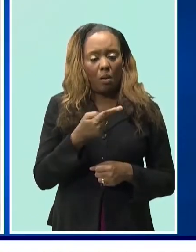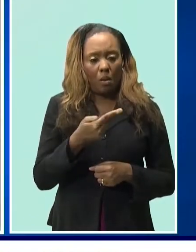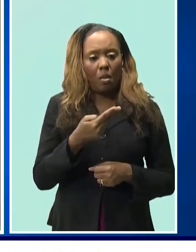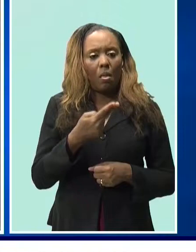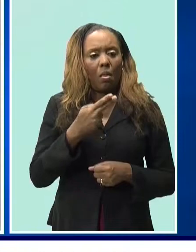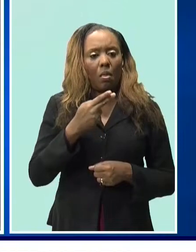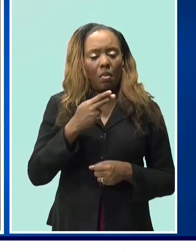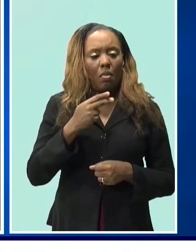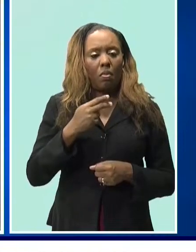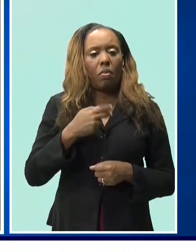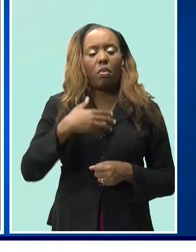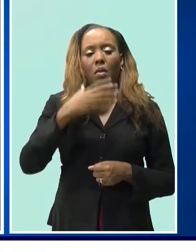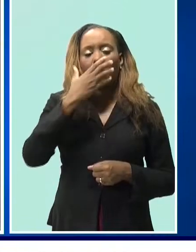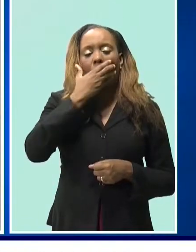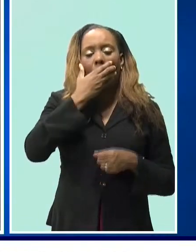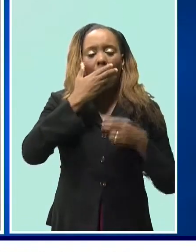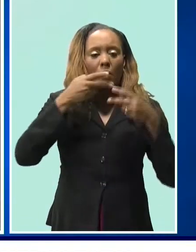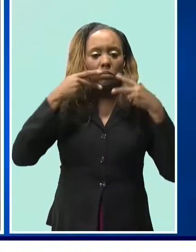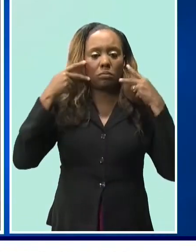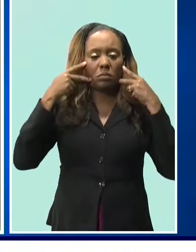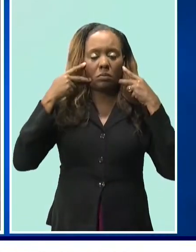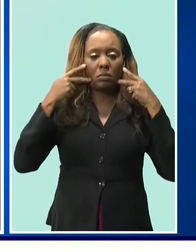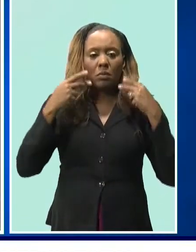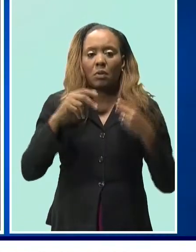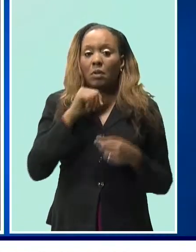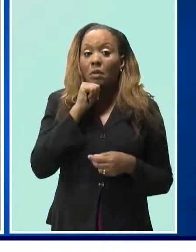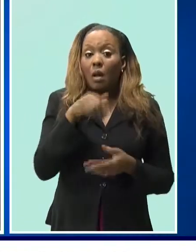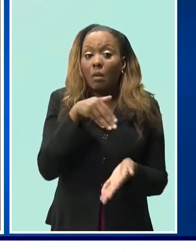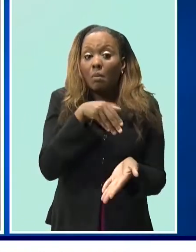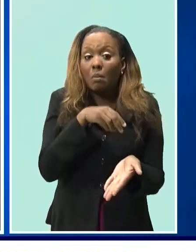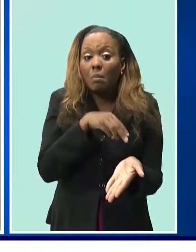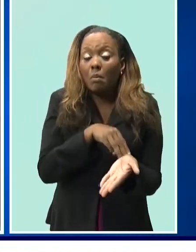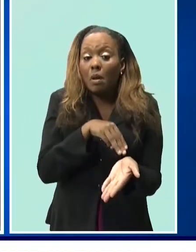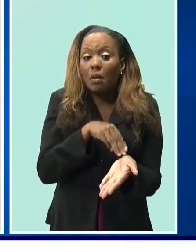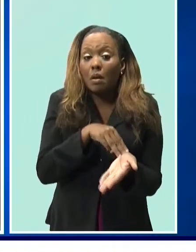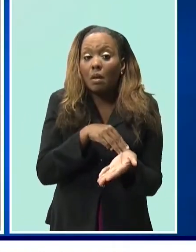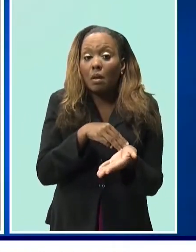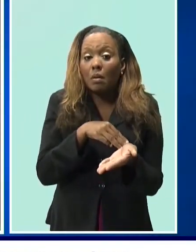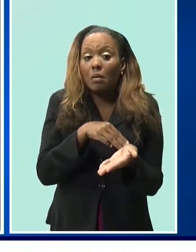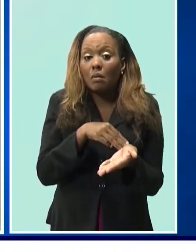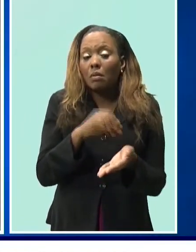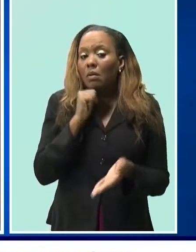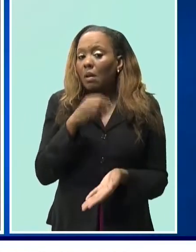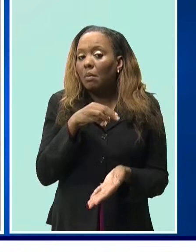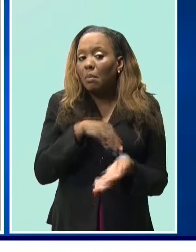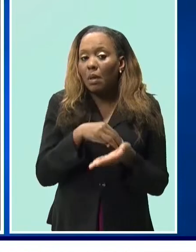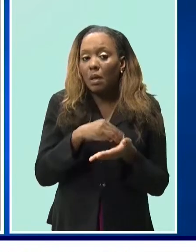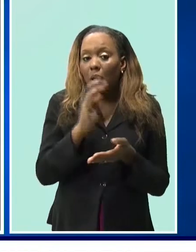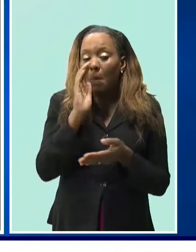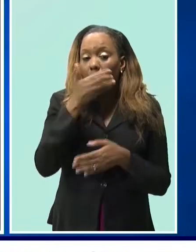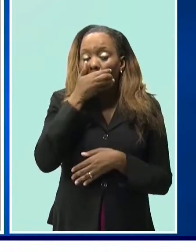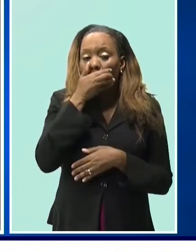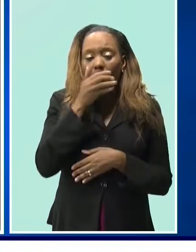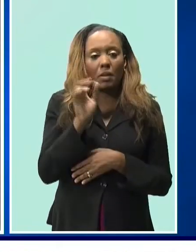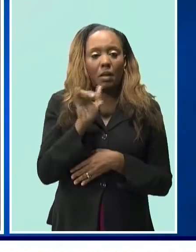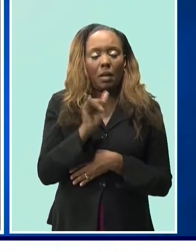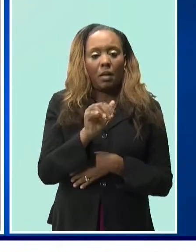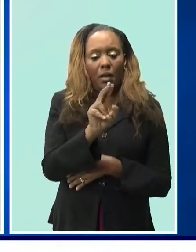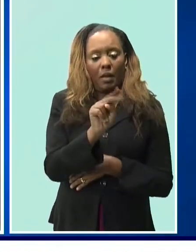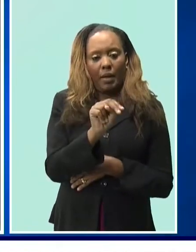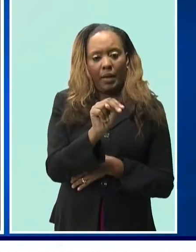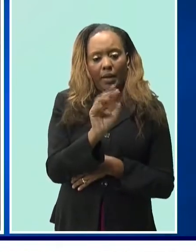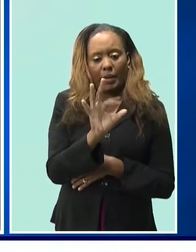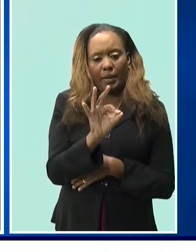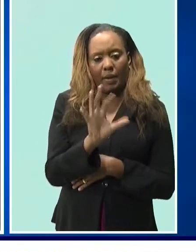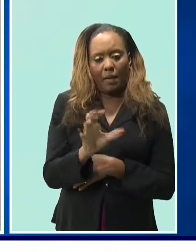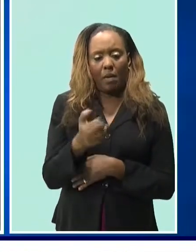coverings. We're not talking about the use of medical masks. We have to stress that the use of medical masks, such as the N95 mask and